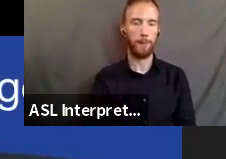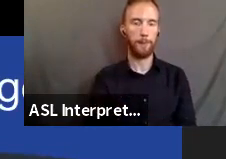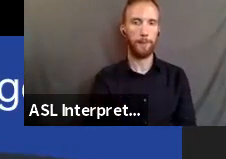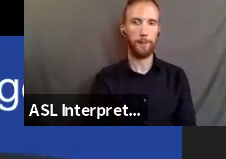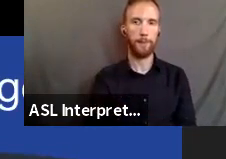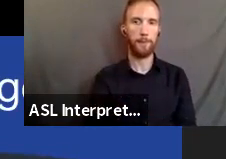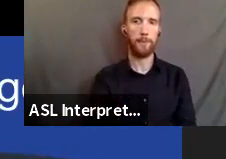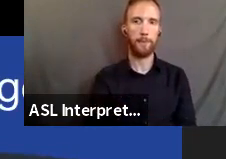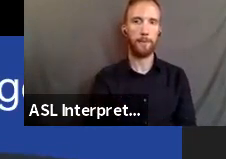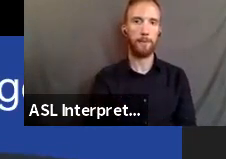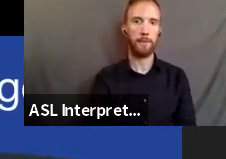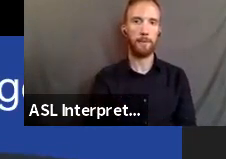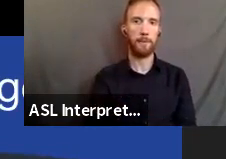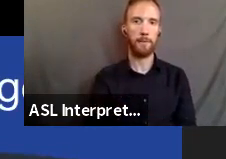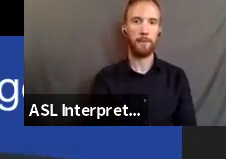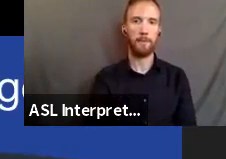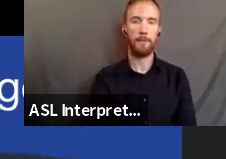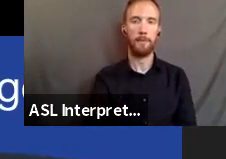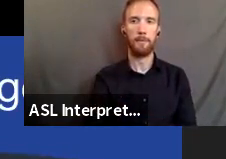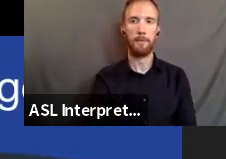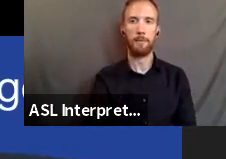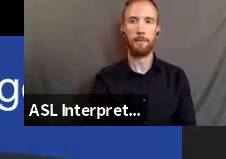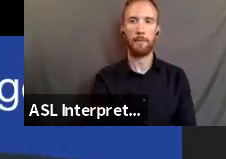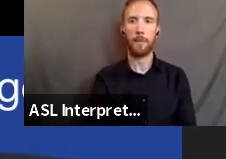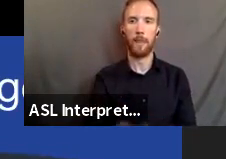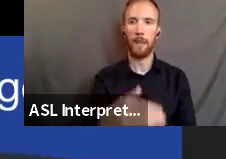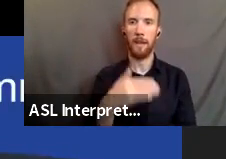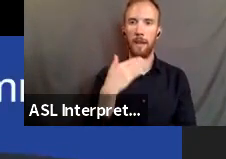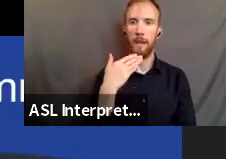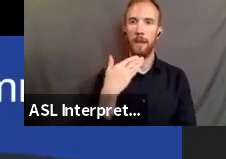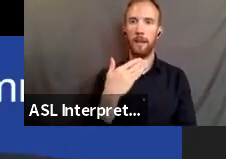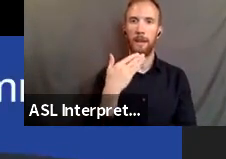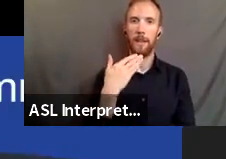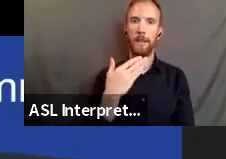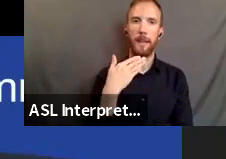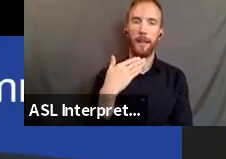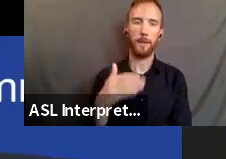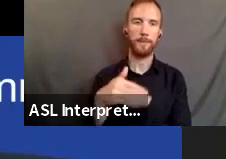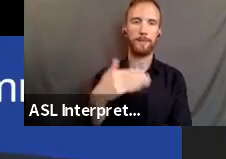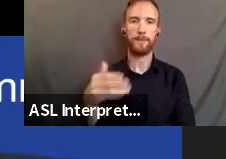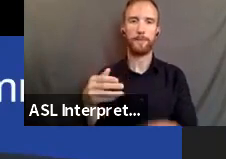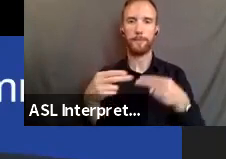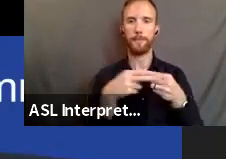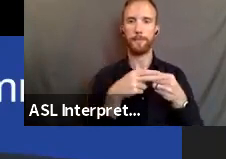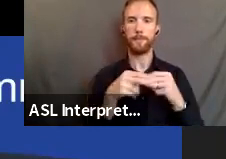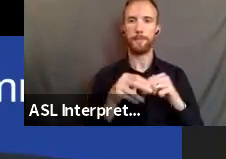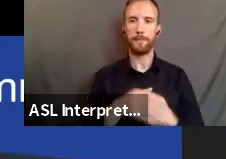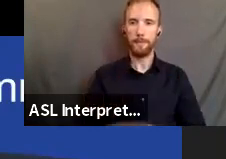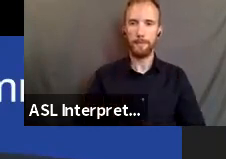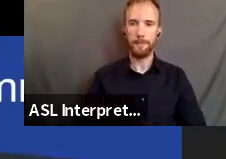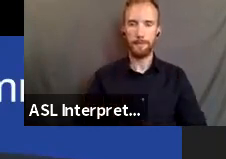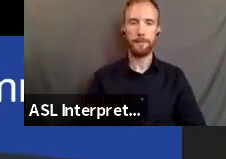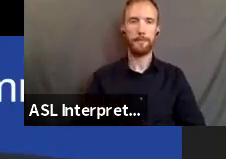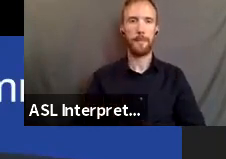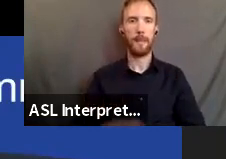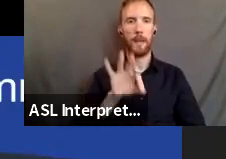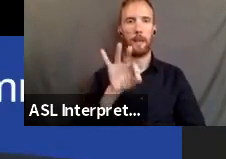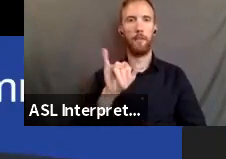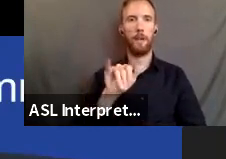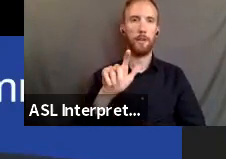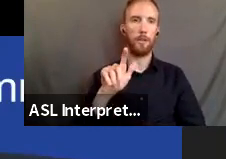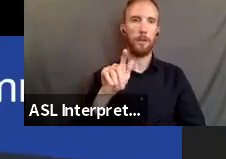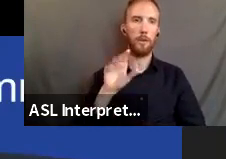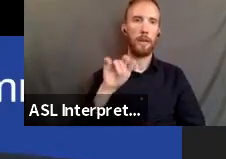detail thank you lindy next slide please uh our fy21 capital